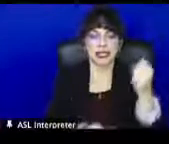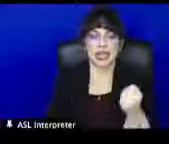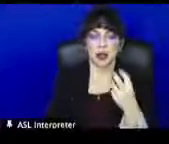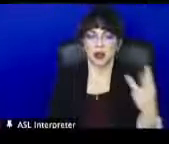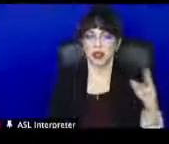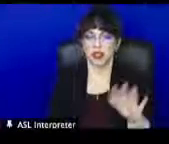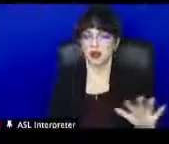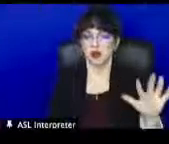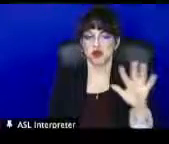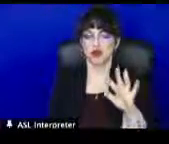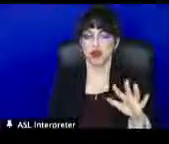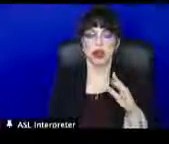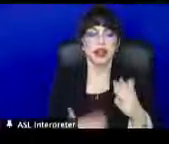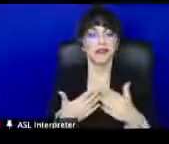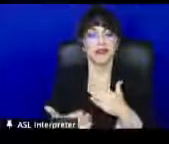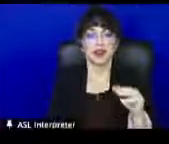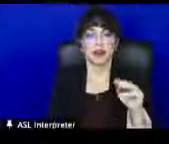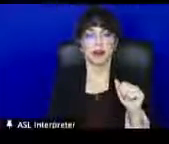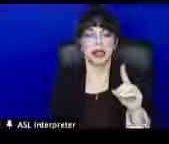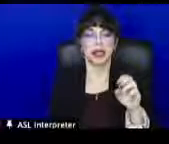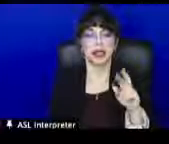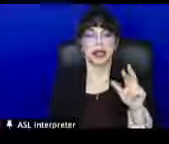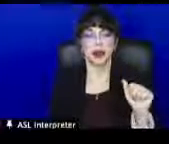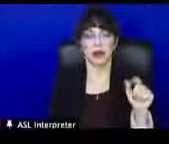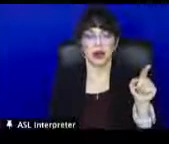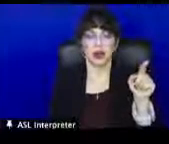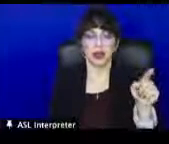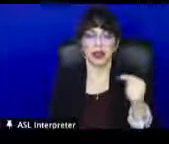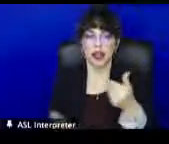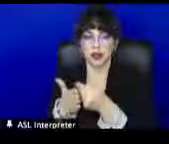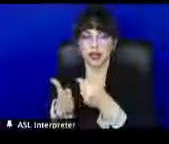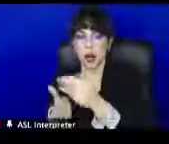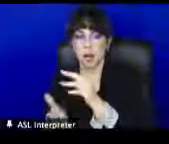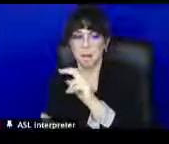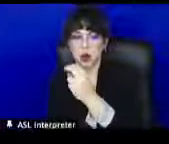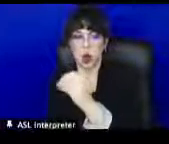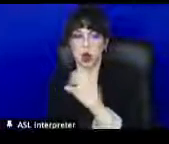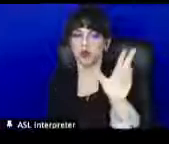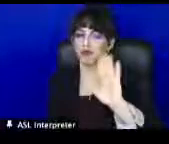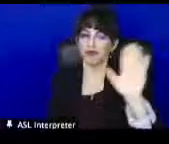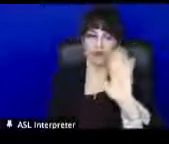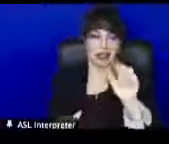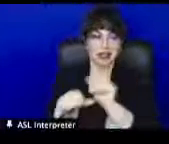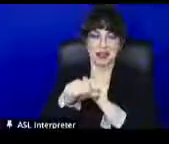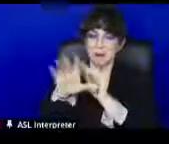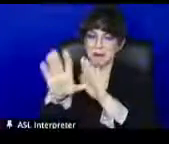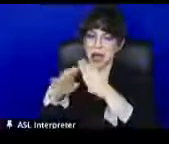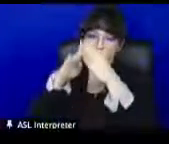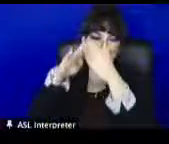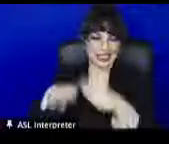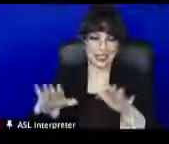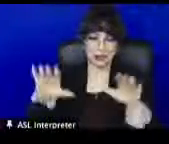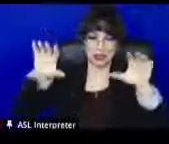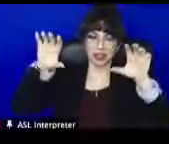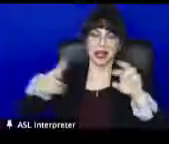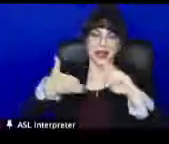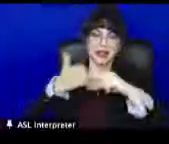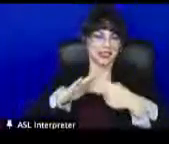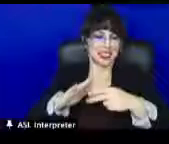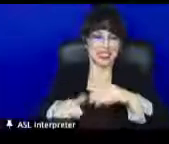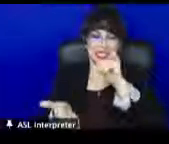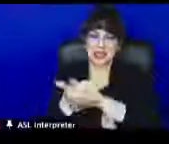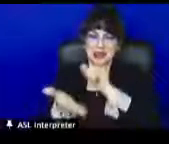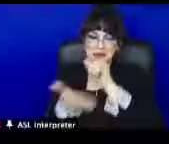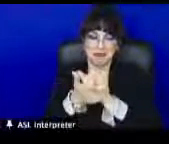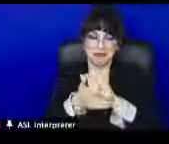that Madeira is contiguous to Mono, we are separated by a mountain range, which makes it virtually impossible to